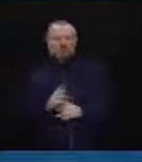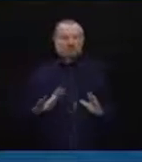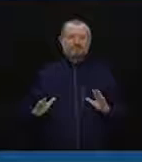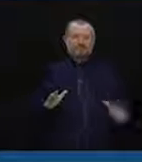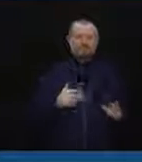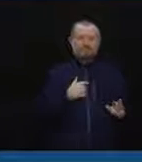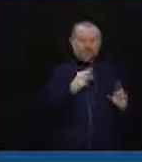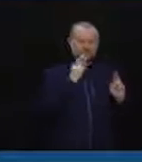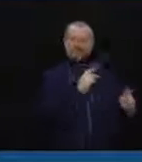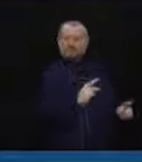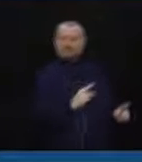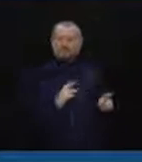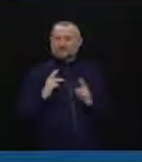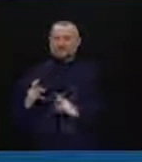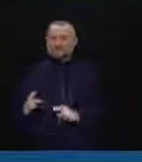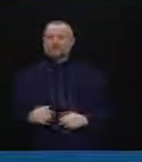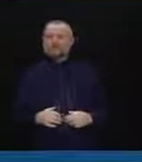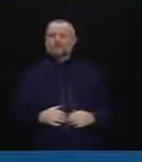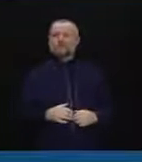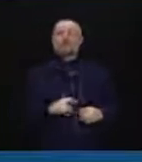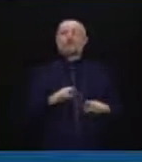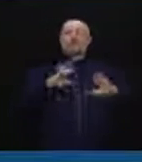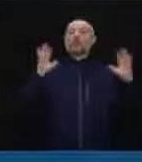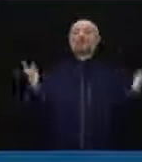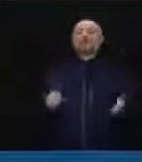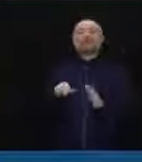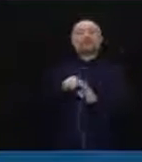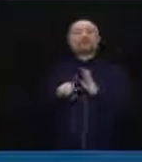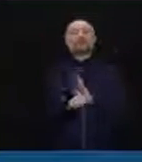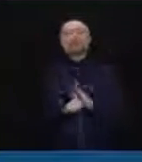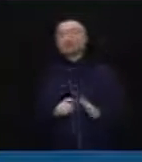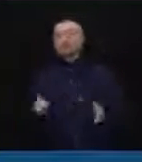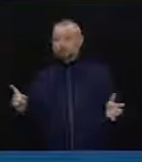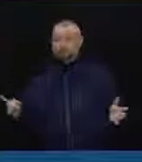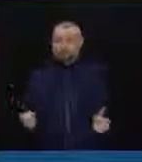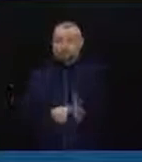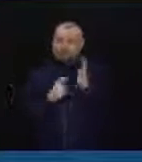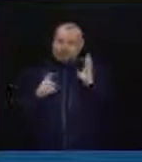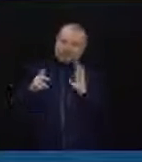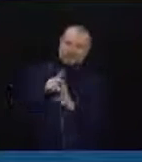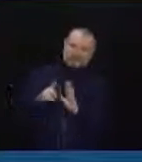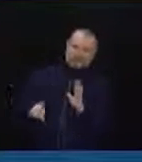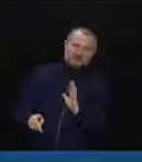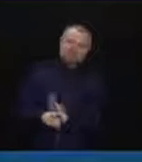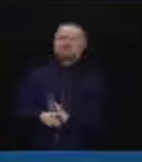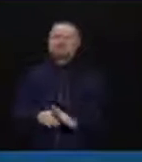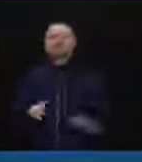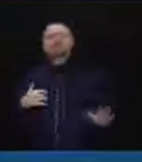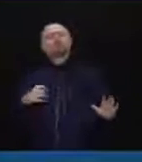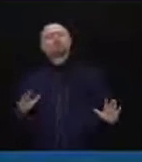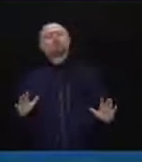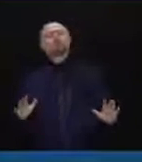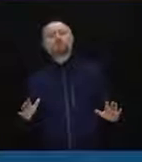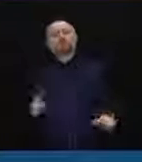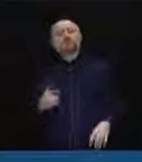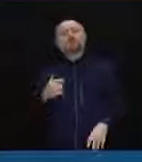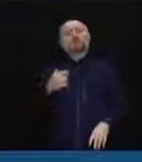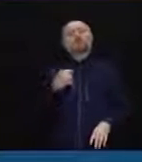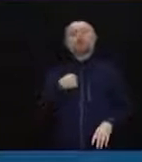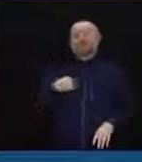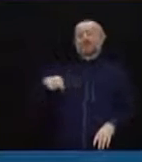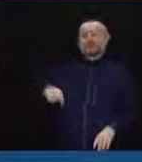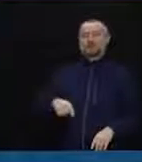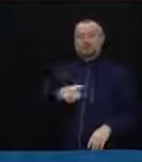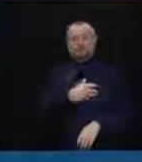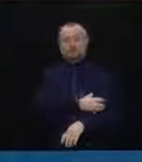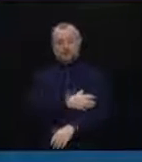want to look at an overall state policy that's based on where we are today, but this is empowering for the New Yorkers you're speaking to. New Yorkers